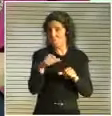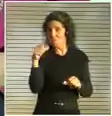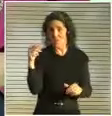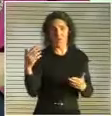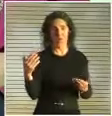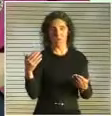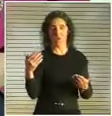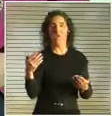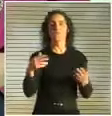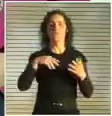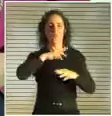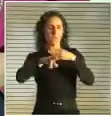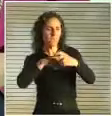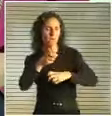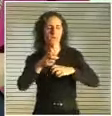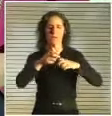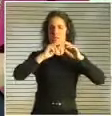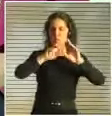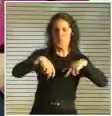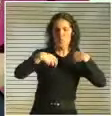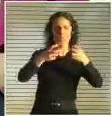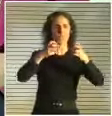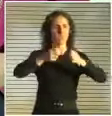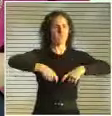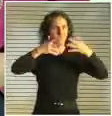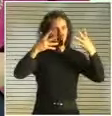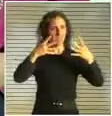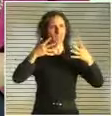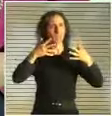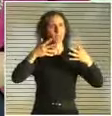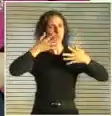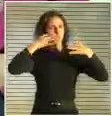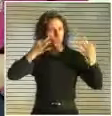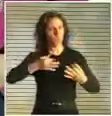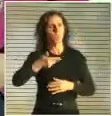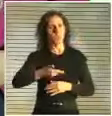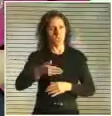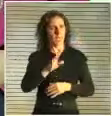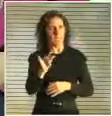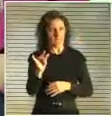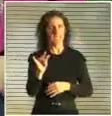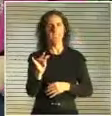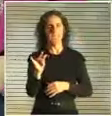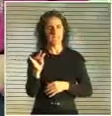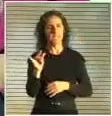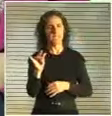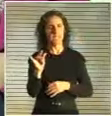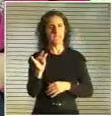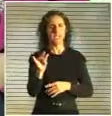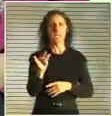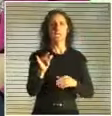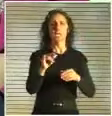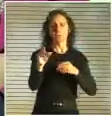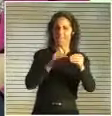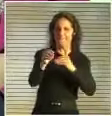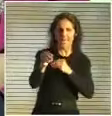industry. The term is you want to keep products will ugly out before they wear out, right? So there's a desire to keep a